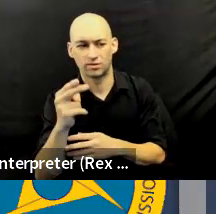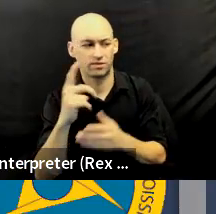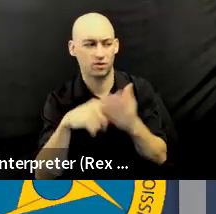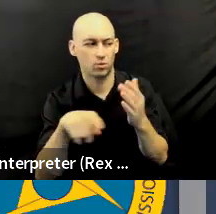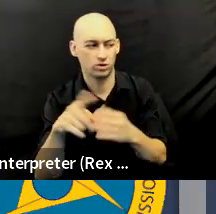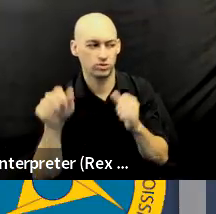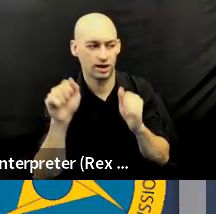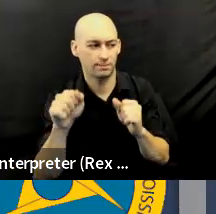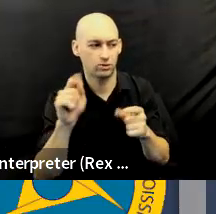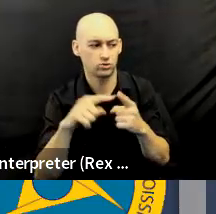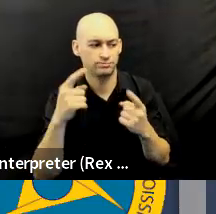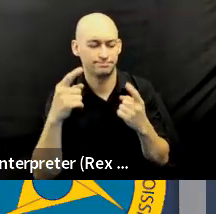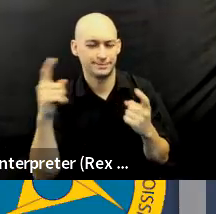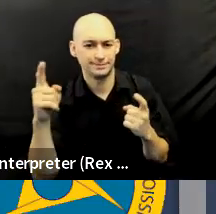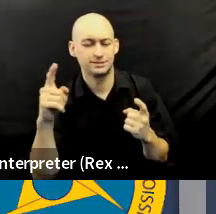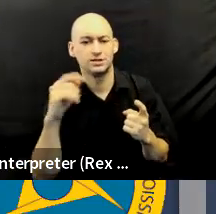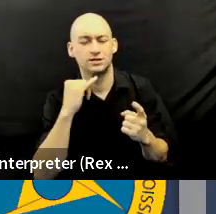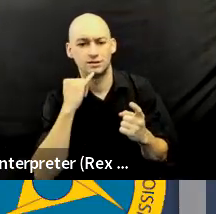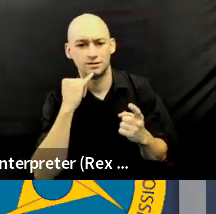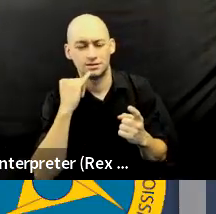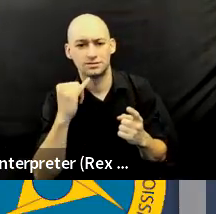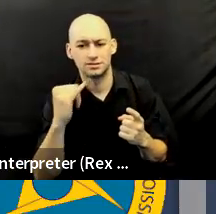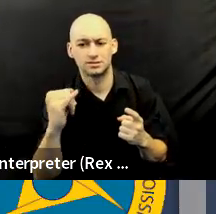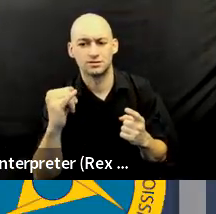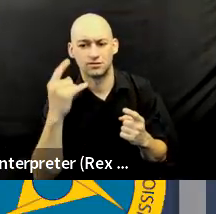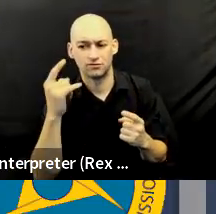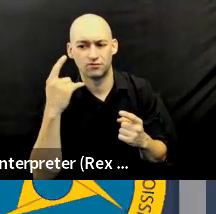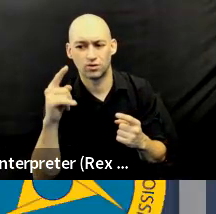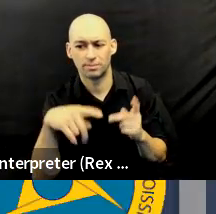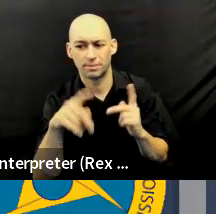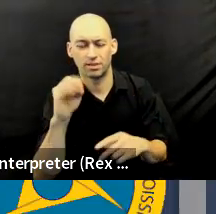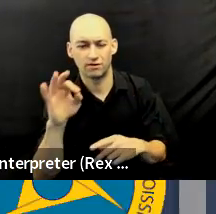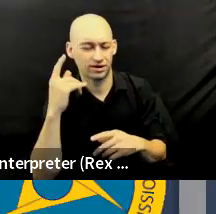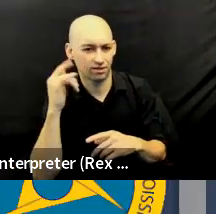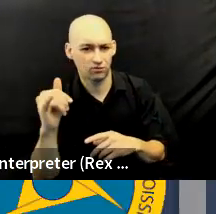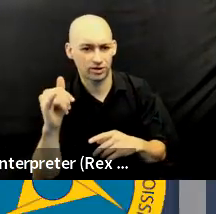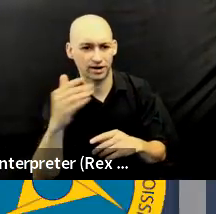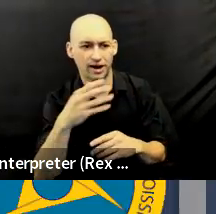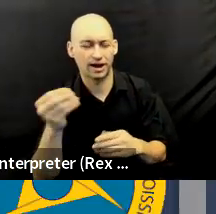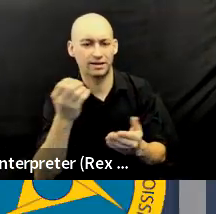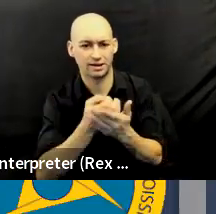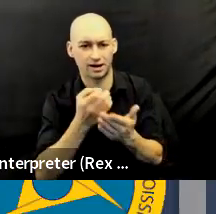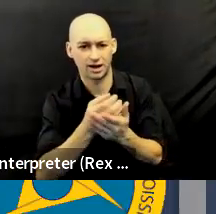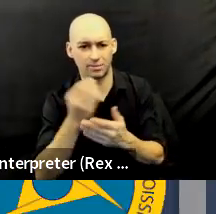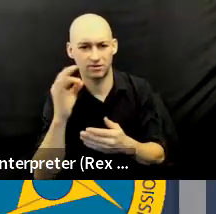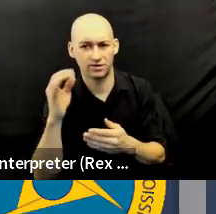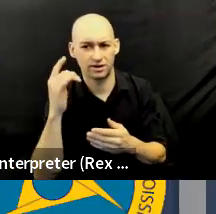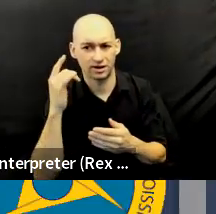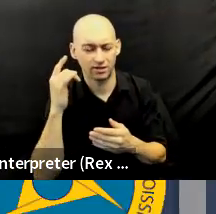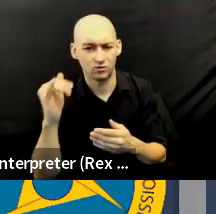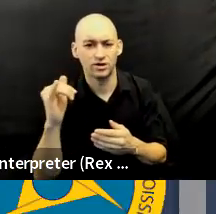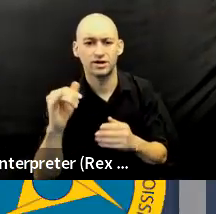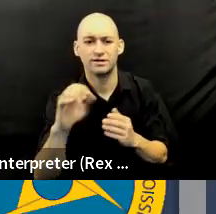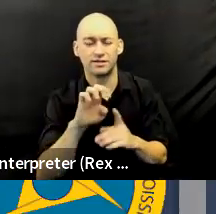all of our partners are accomplishing for the people of California and the economy of California and the environment of California